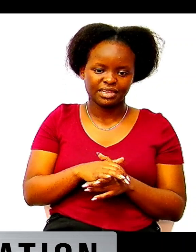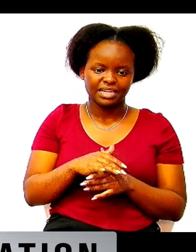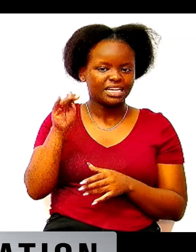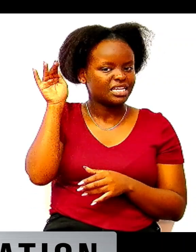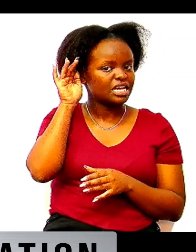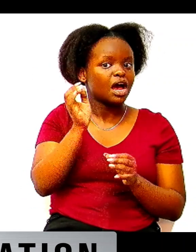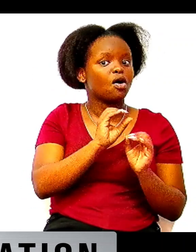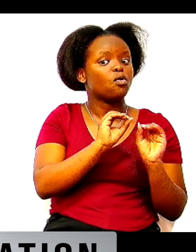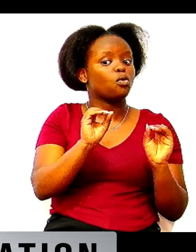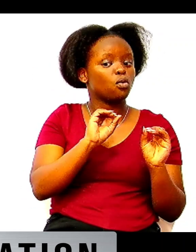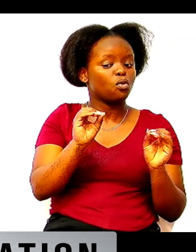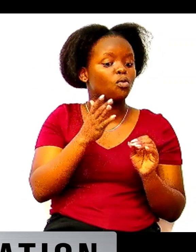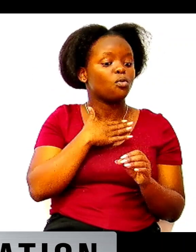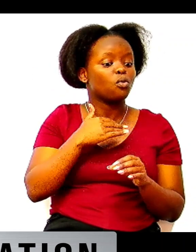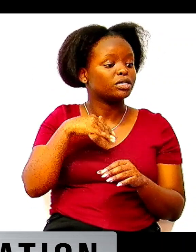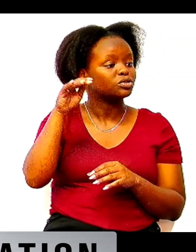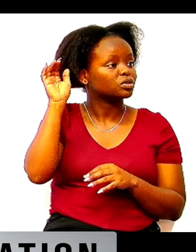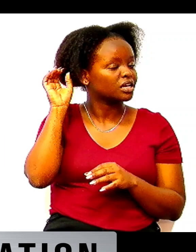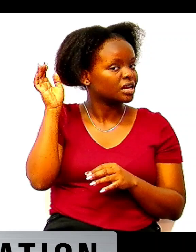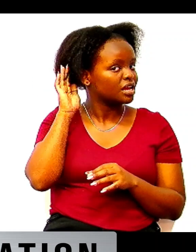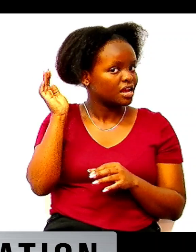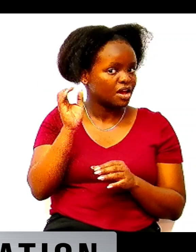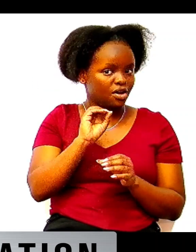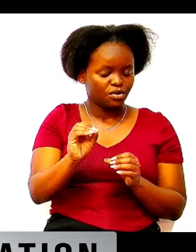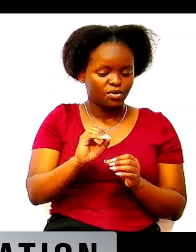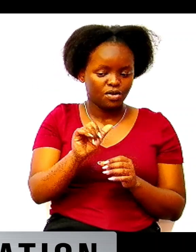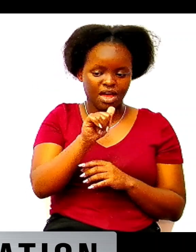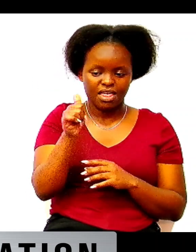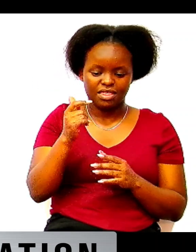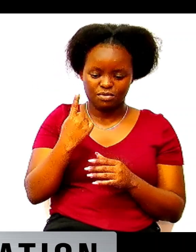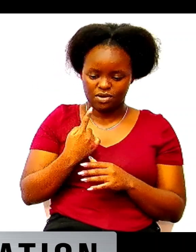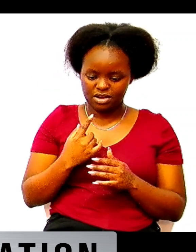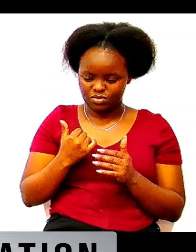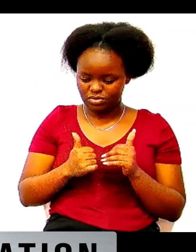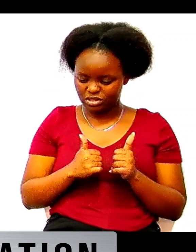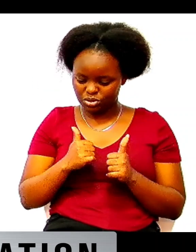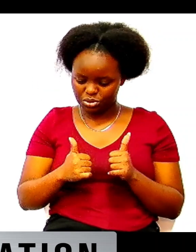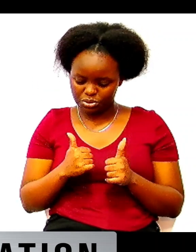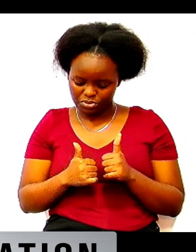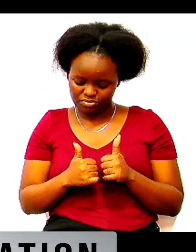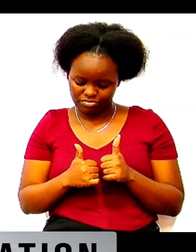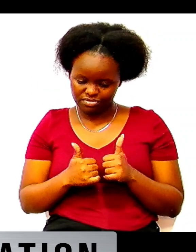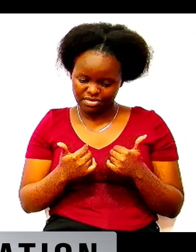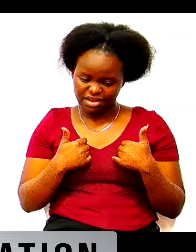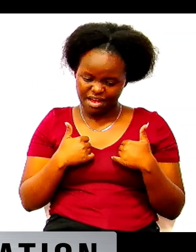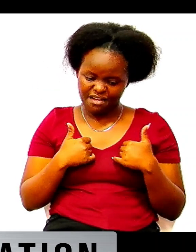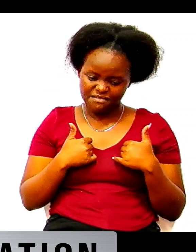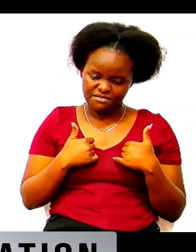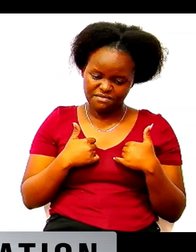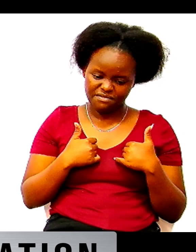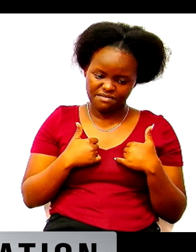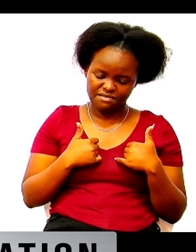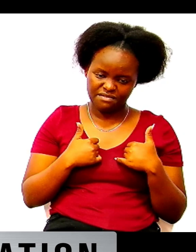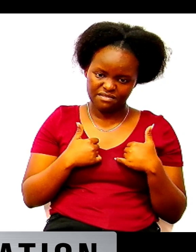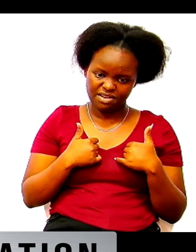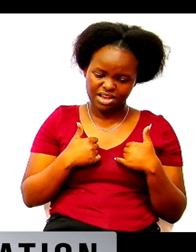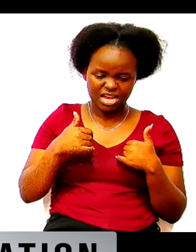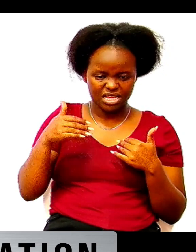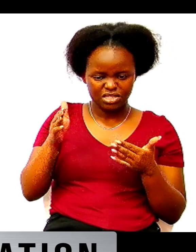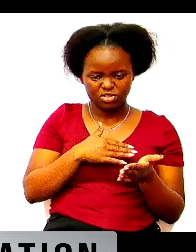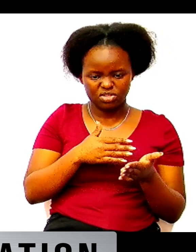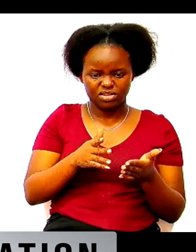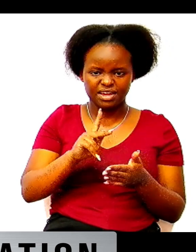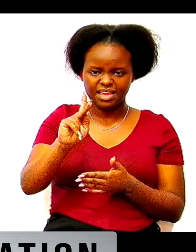that. Which other one? Maybe there used to be Muungano Choir. You remember those choirs?